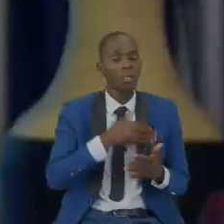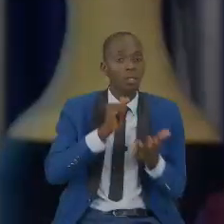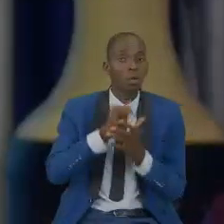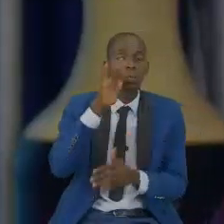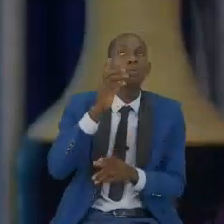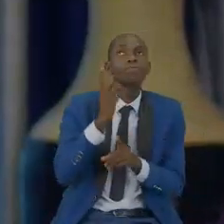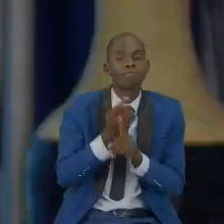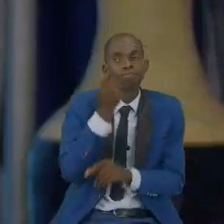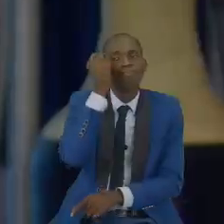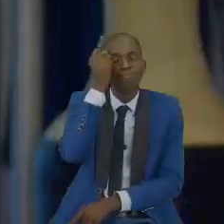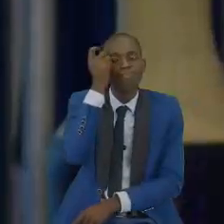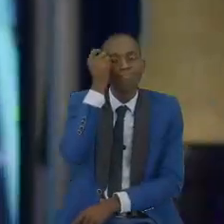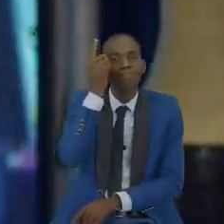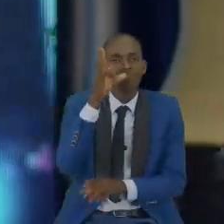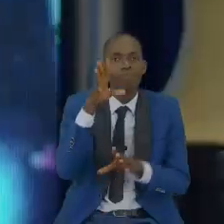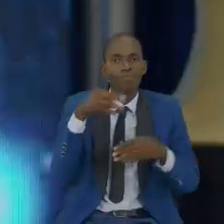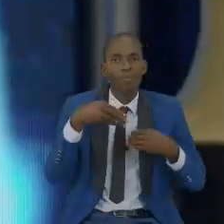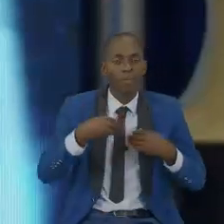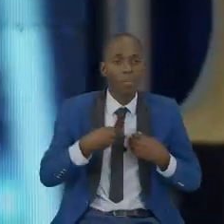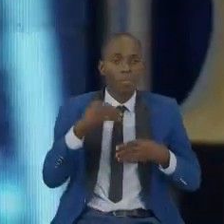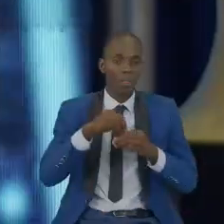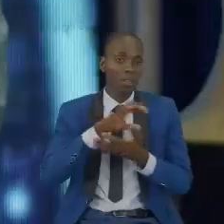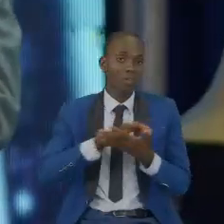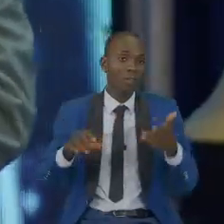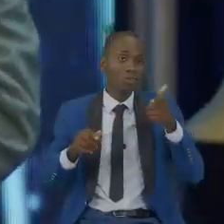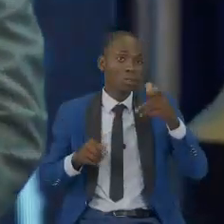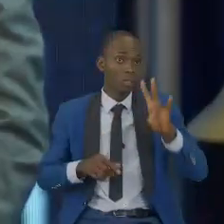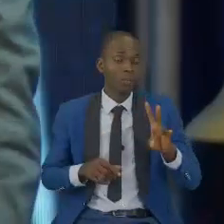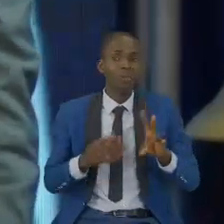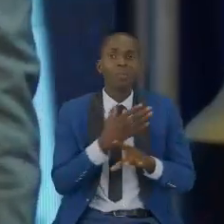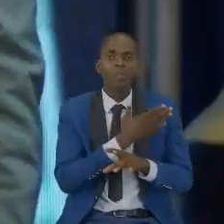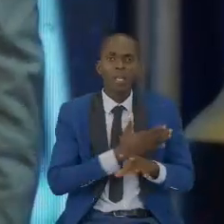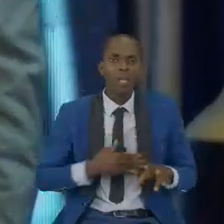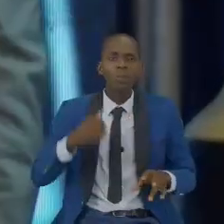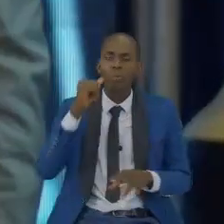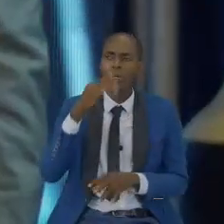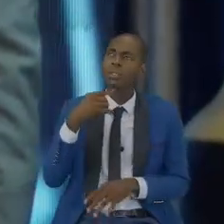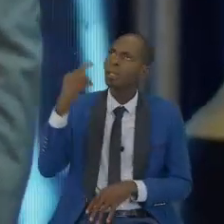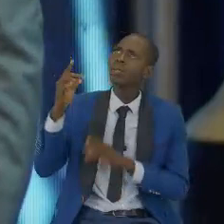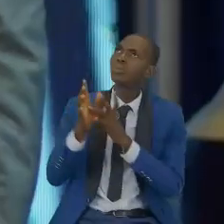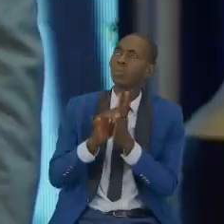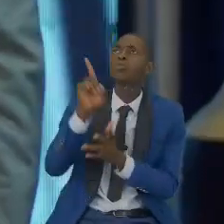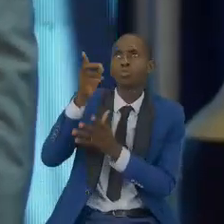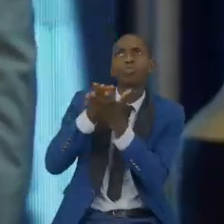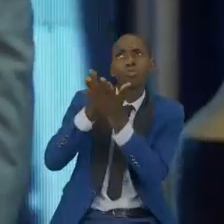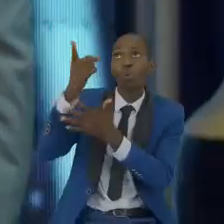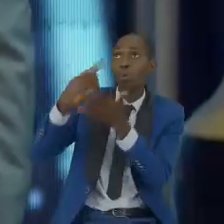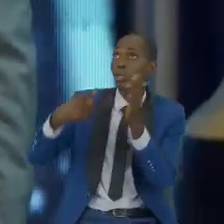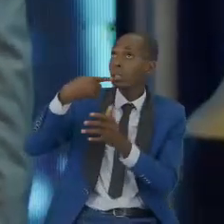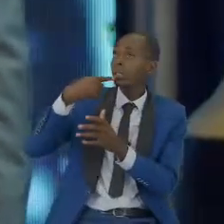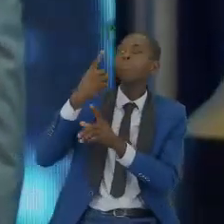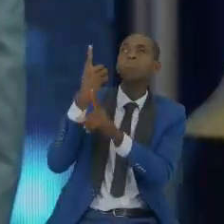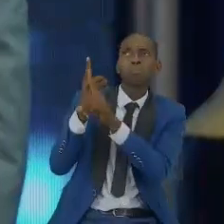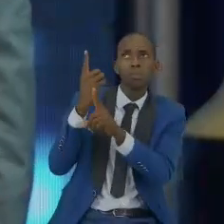at verse 27. In verse 27, and she said, truth, Lord, I cannot accuse you of ever